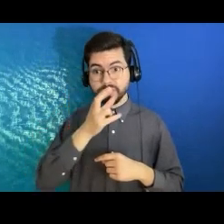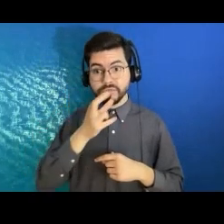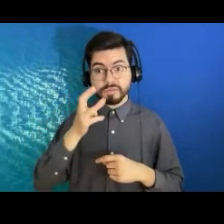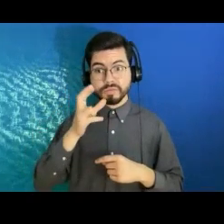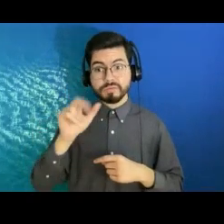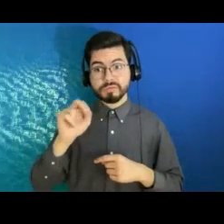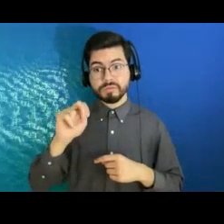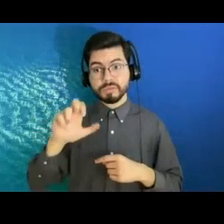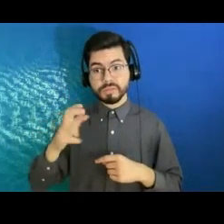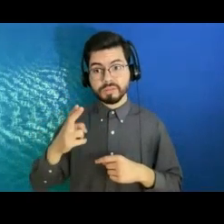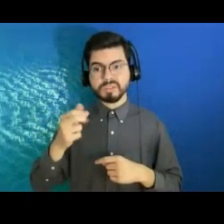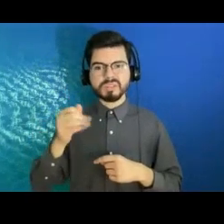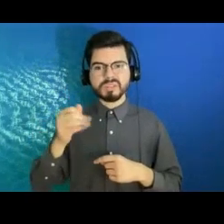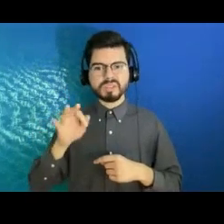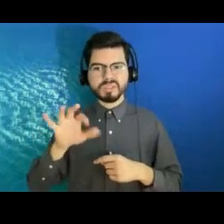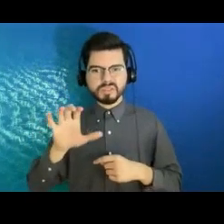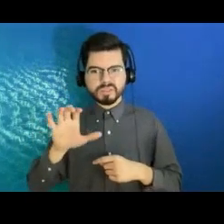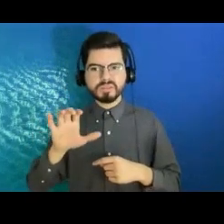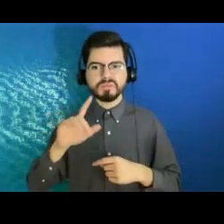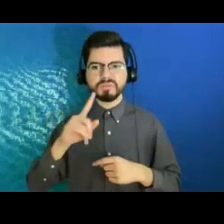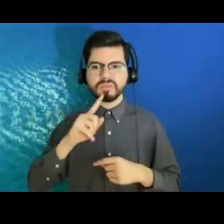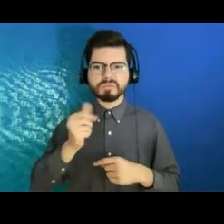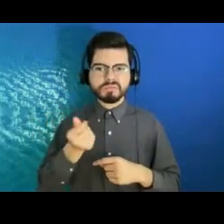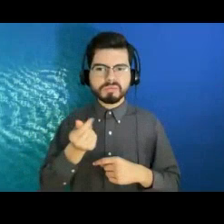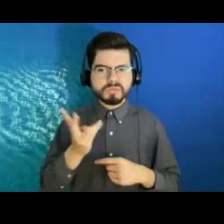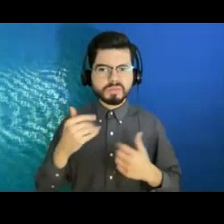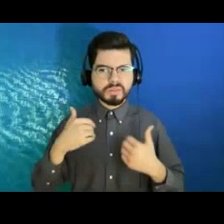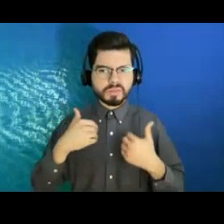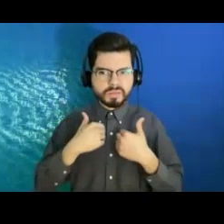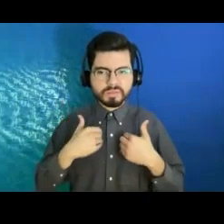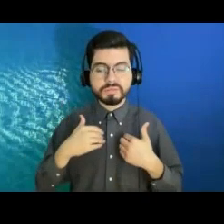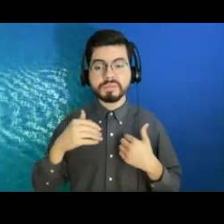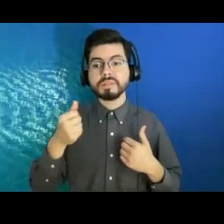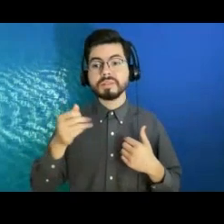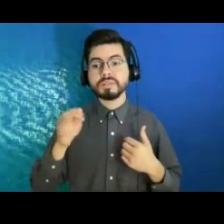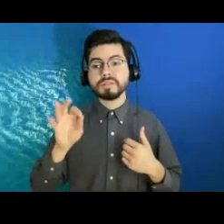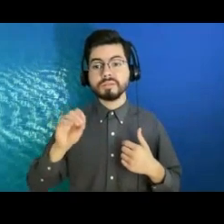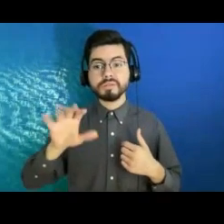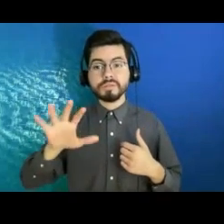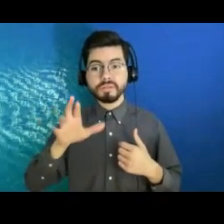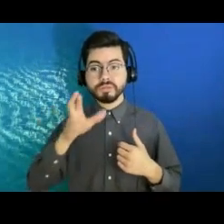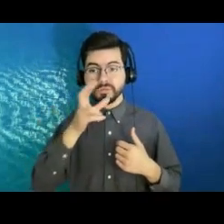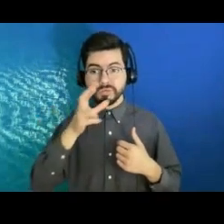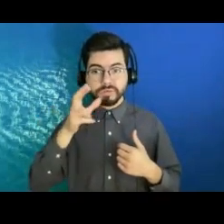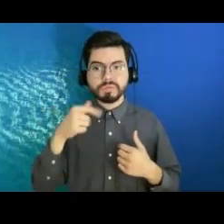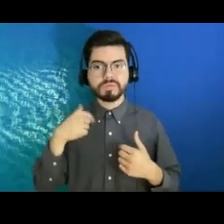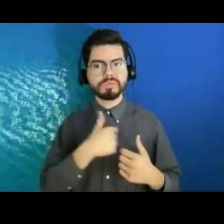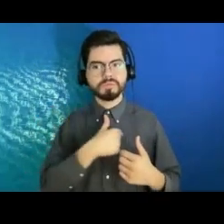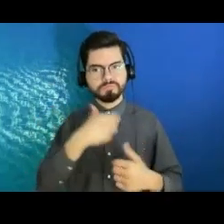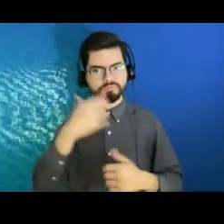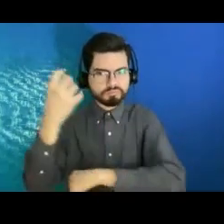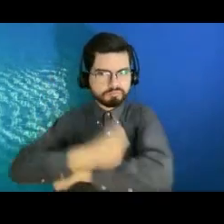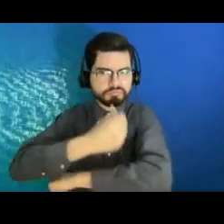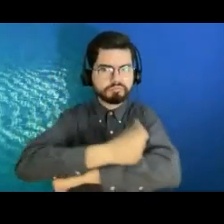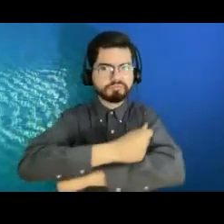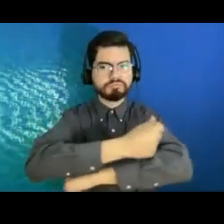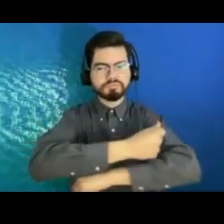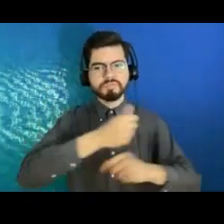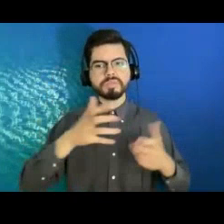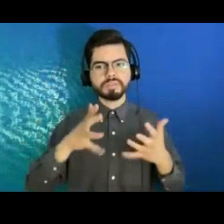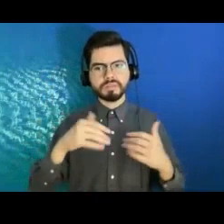In 1925, we really started shutting the ranch down, letting the animals move more in the wintertime.